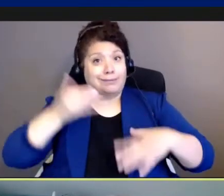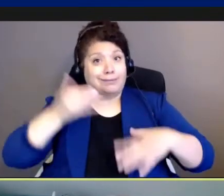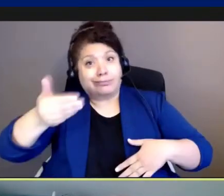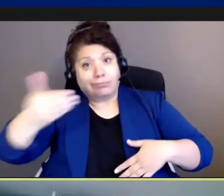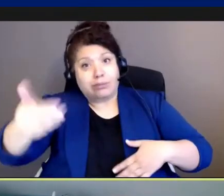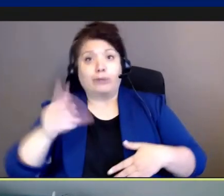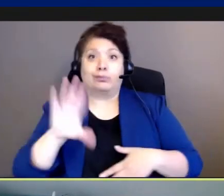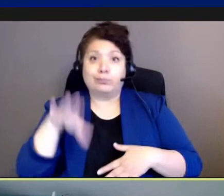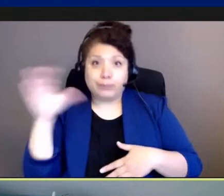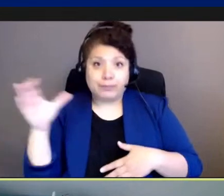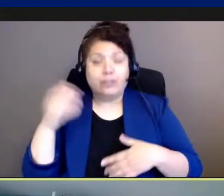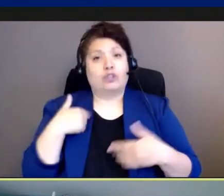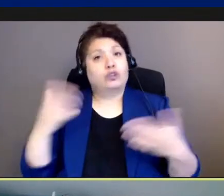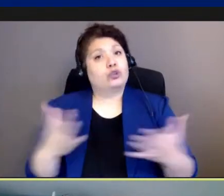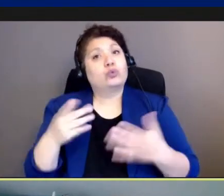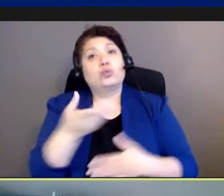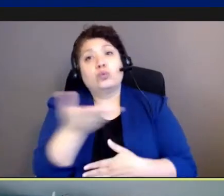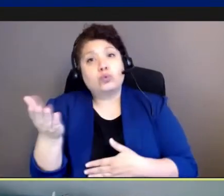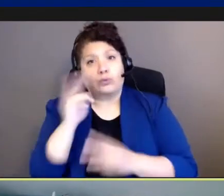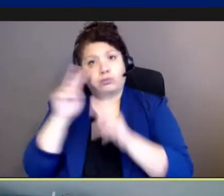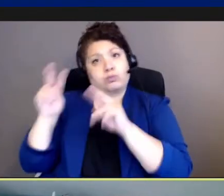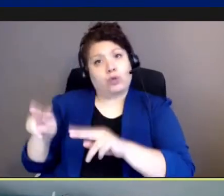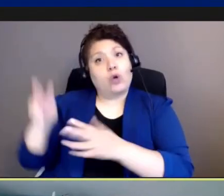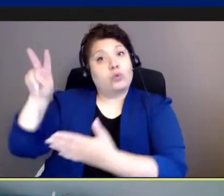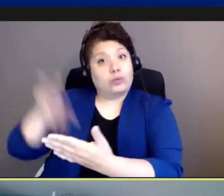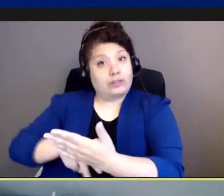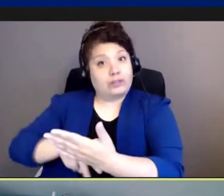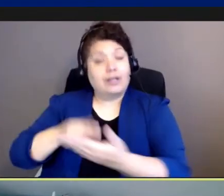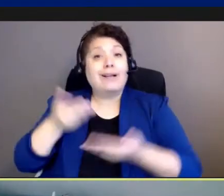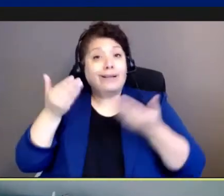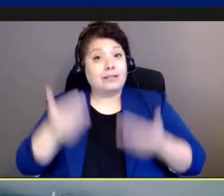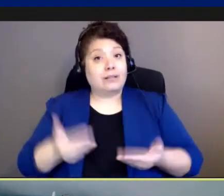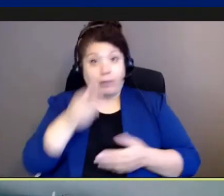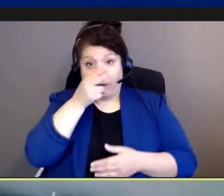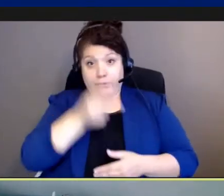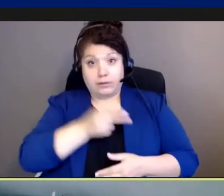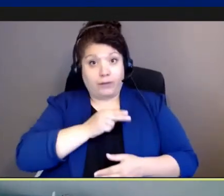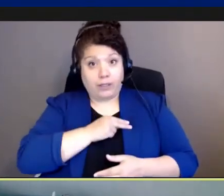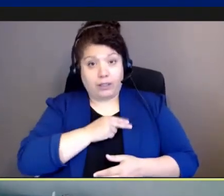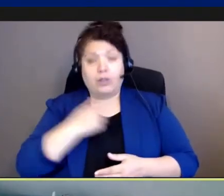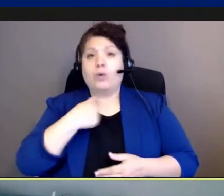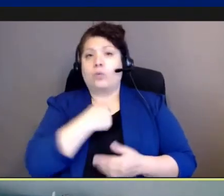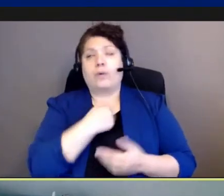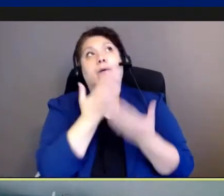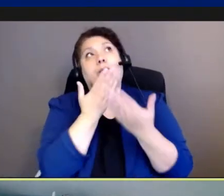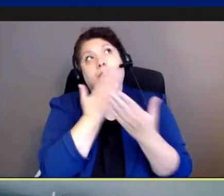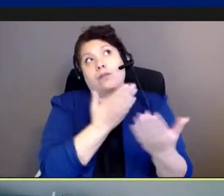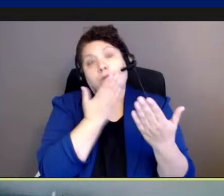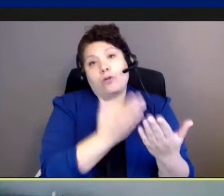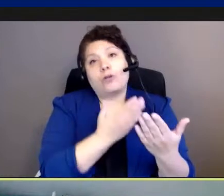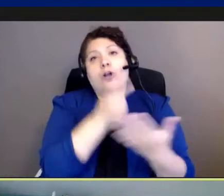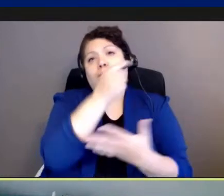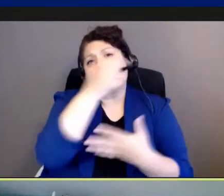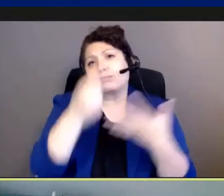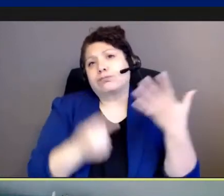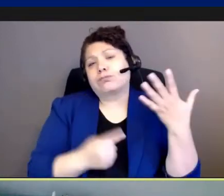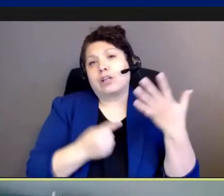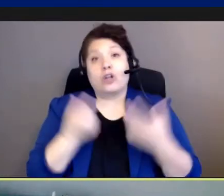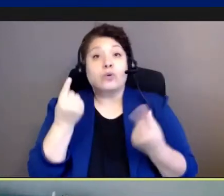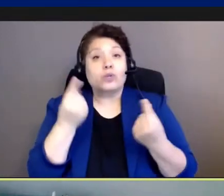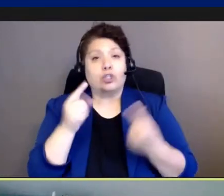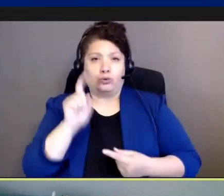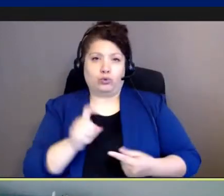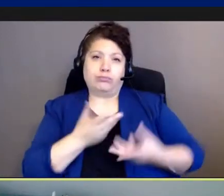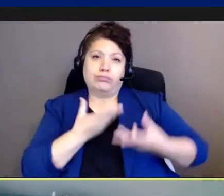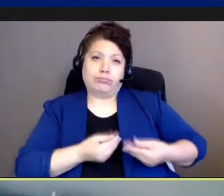through. In the season of giving thanks, we also are reminded of the importance of being kind, and more specifically, COVID